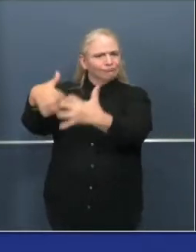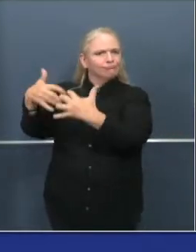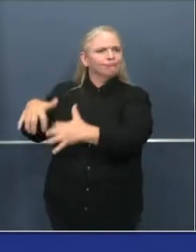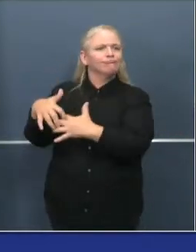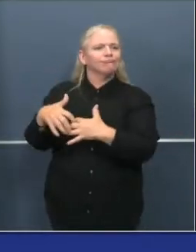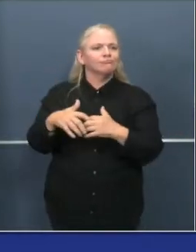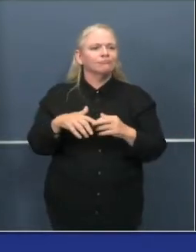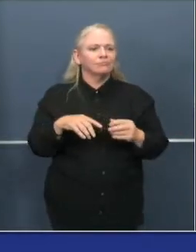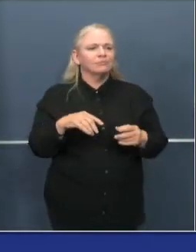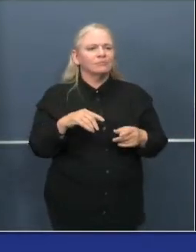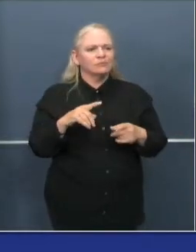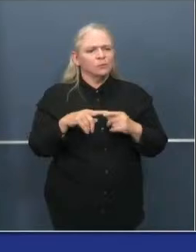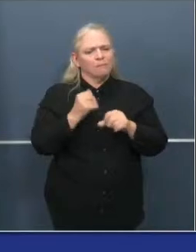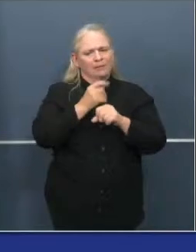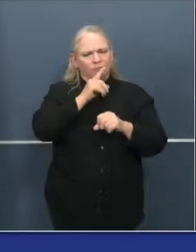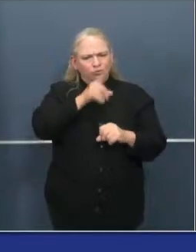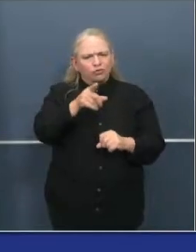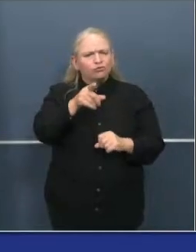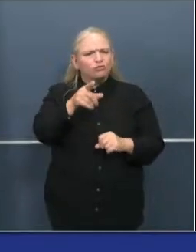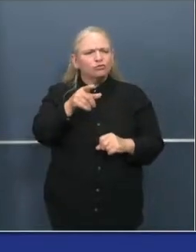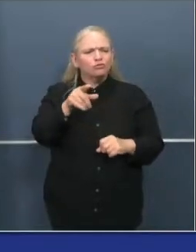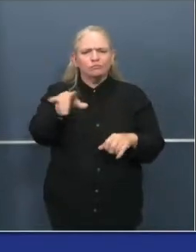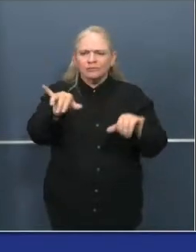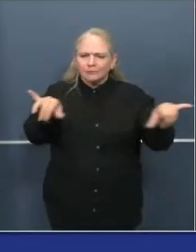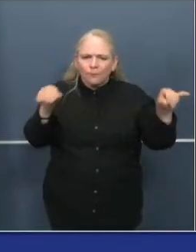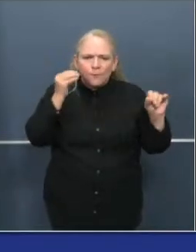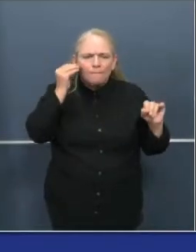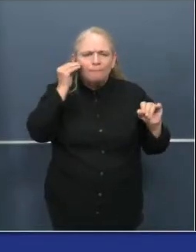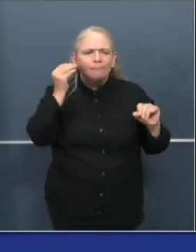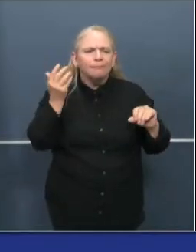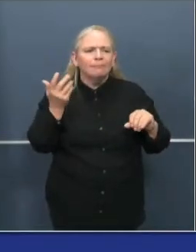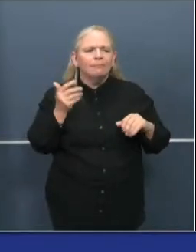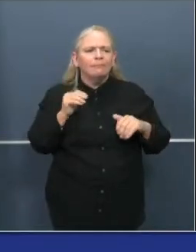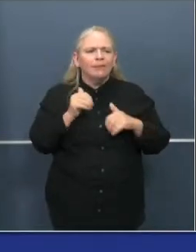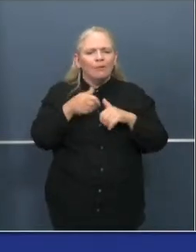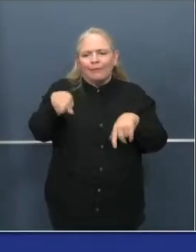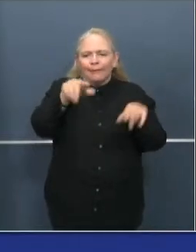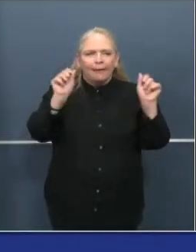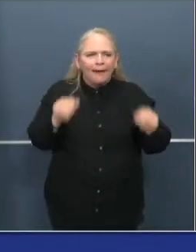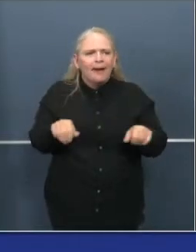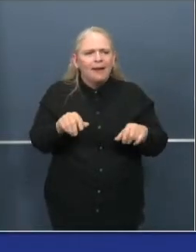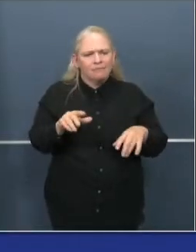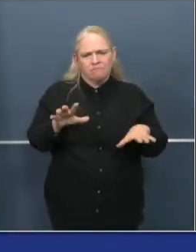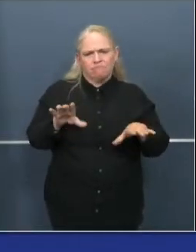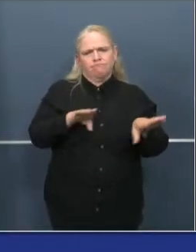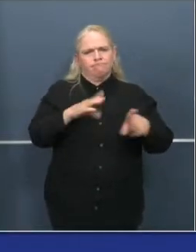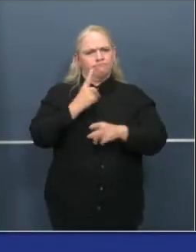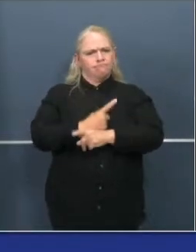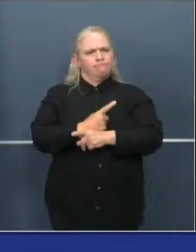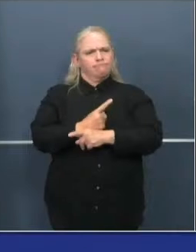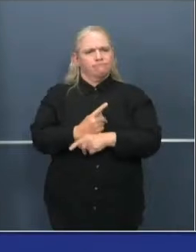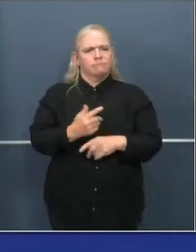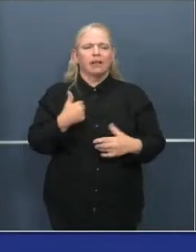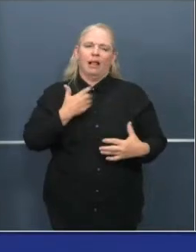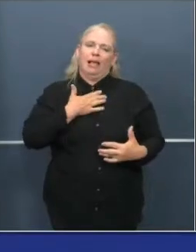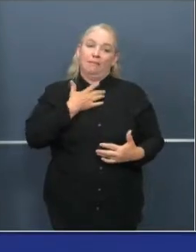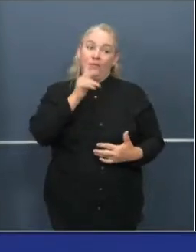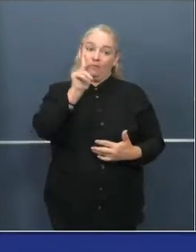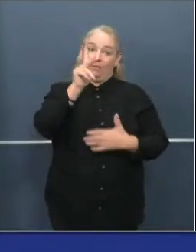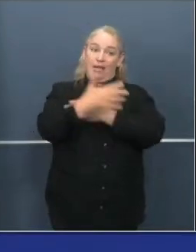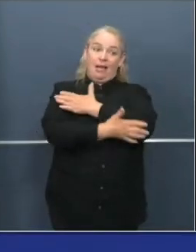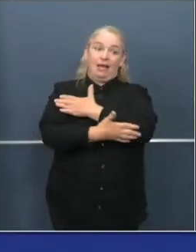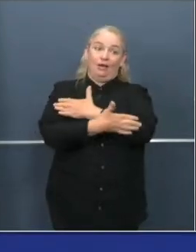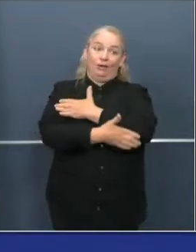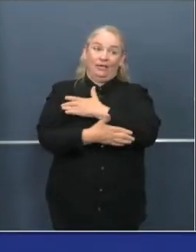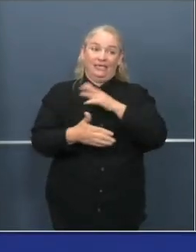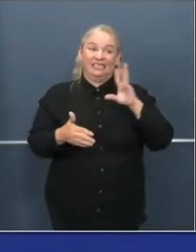pleased of the 23 counties, 6 just joined us, so we expect they'll move in the next few days.